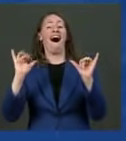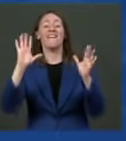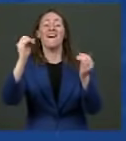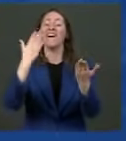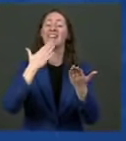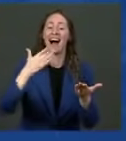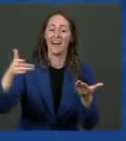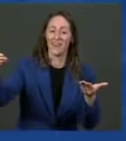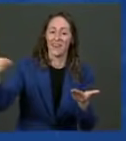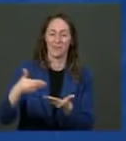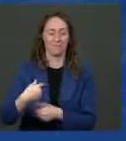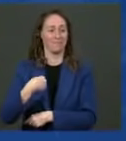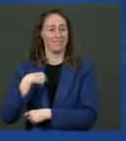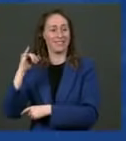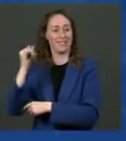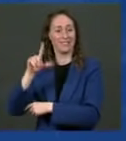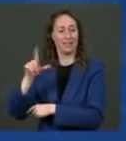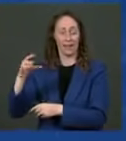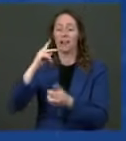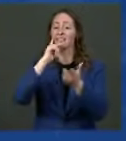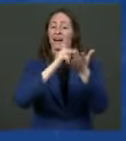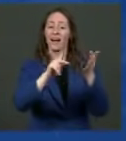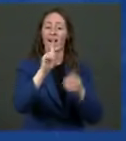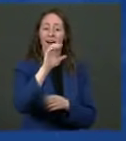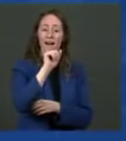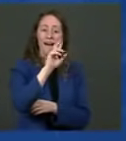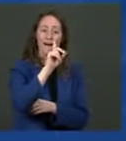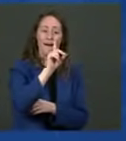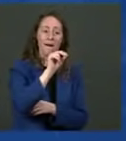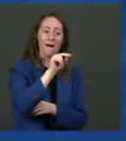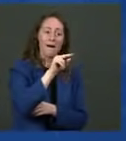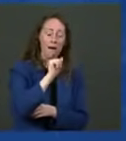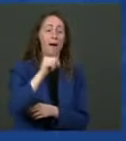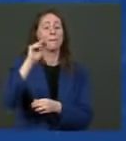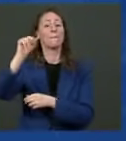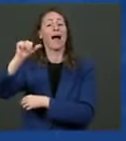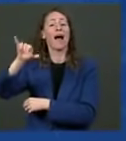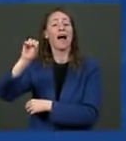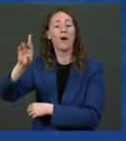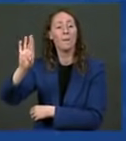with Secretary Cardona and Mayor Bowser, are here because we want you to know